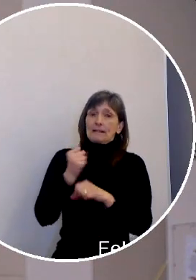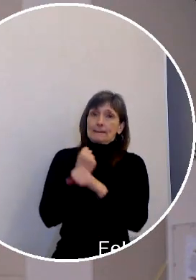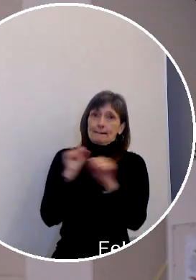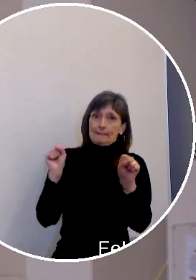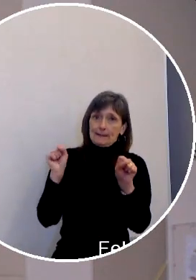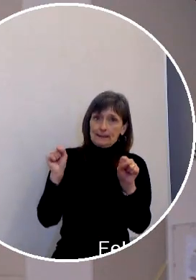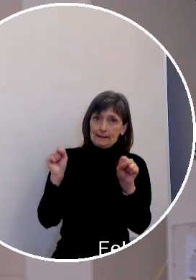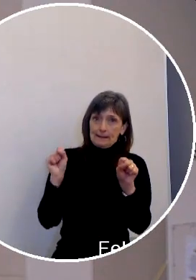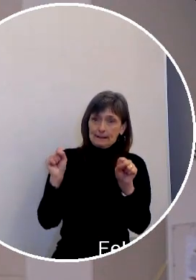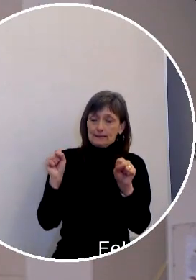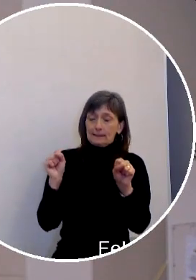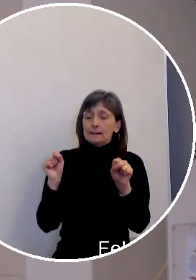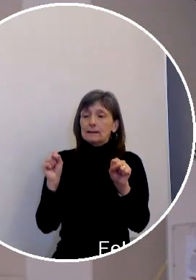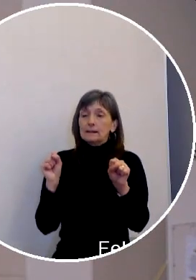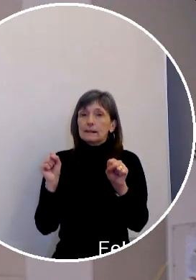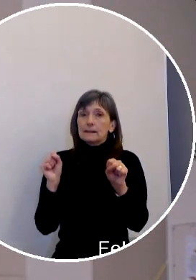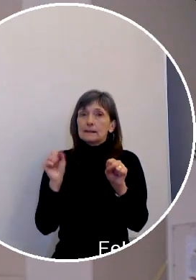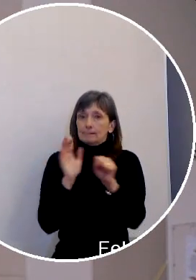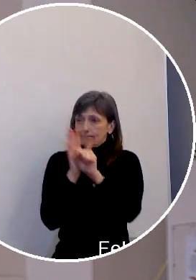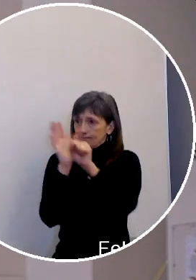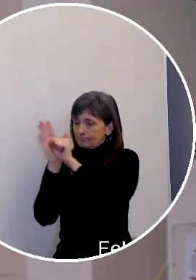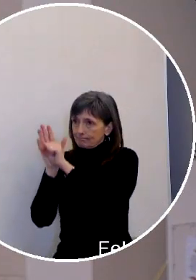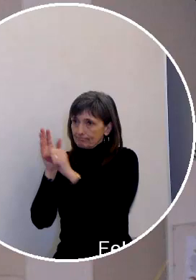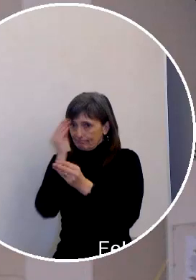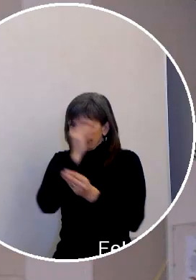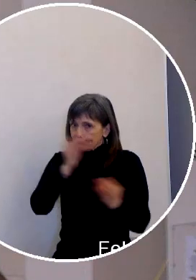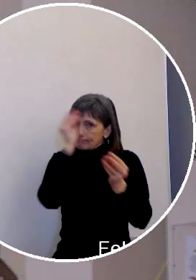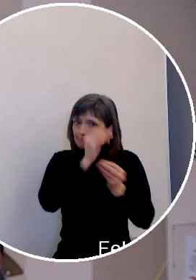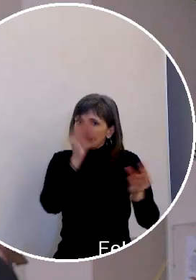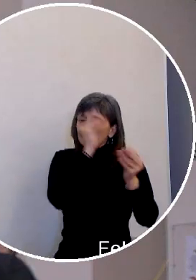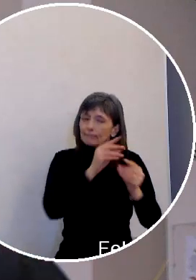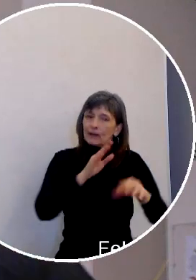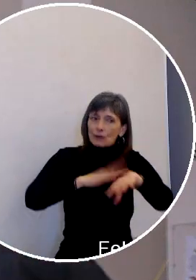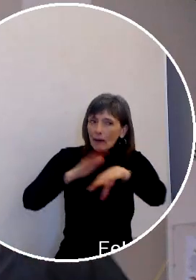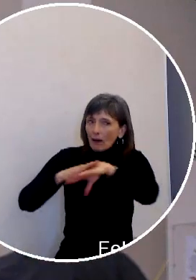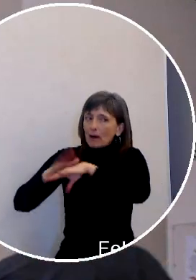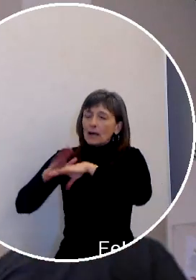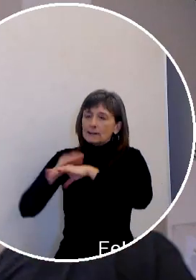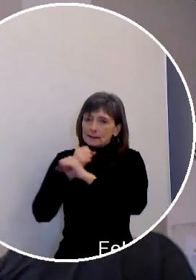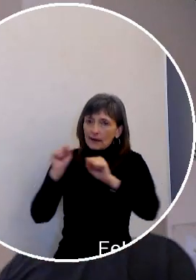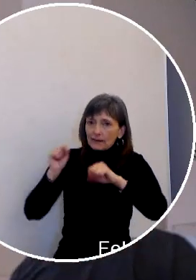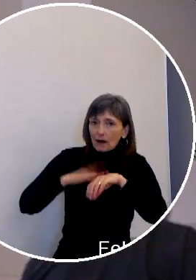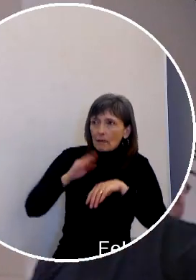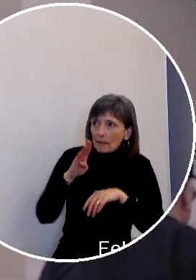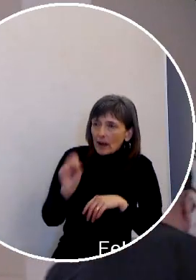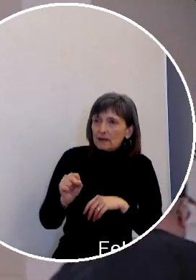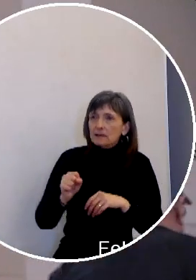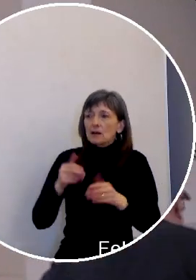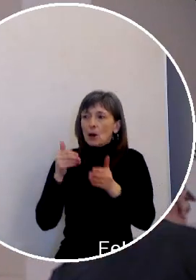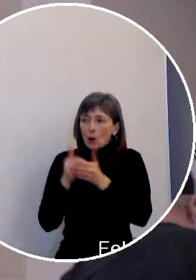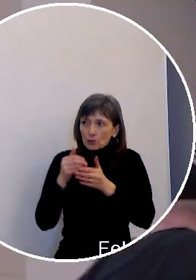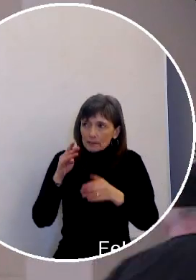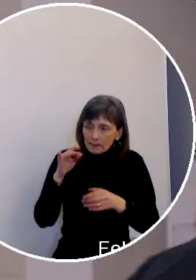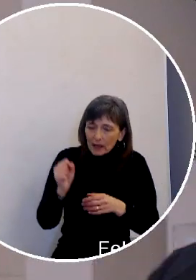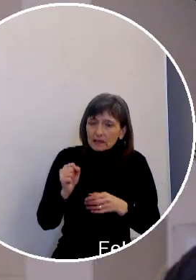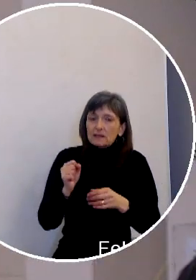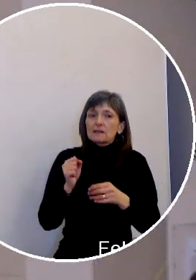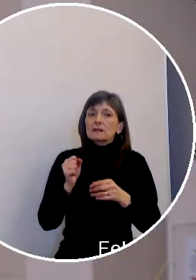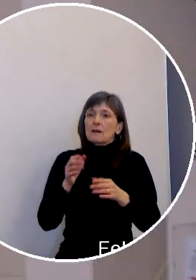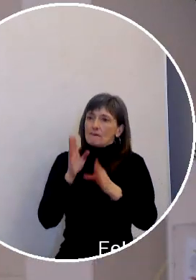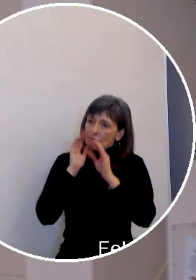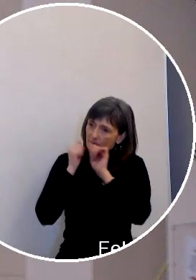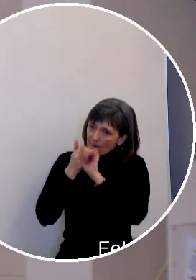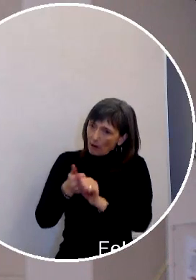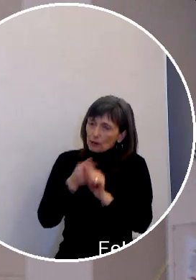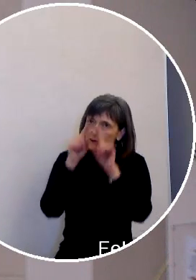to continuously remind everybody about safety around school buses, obeying school bus